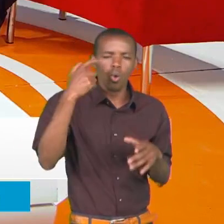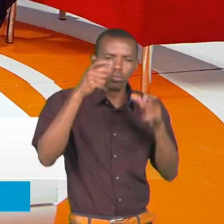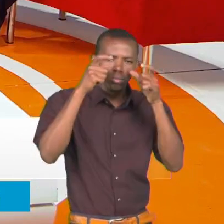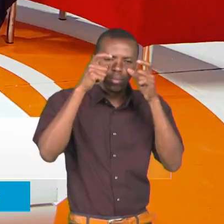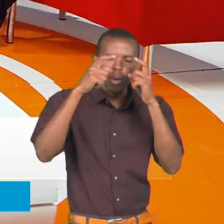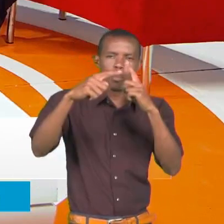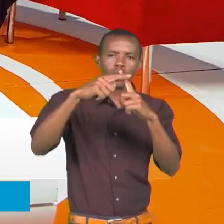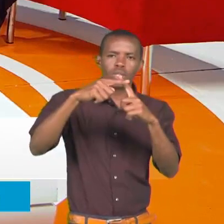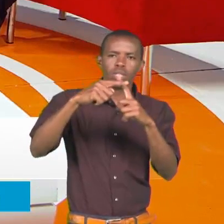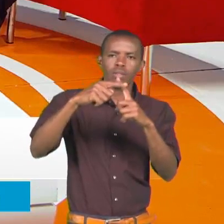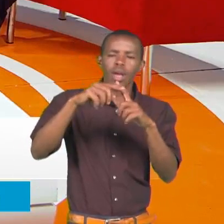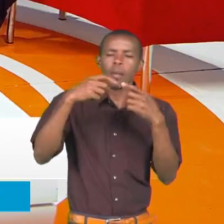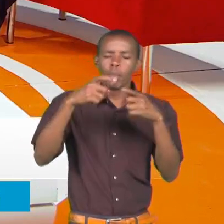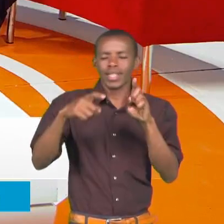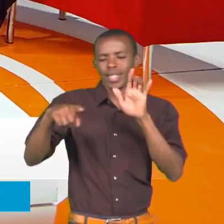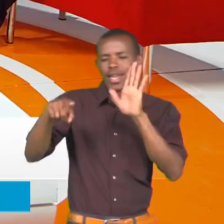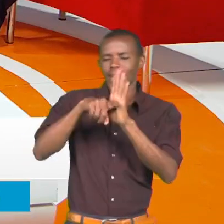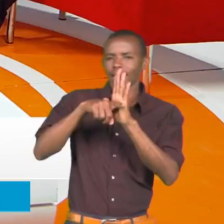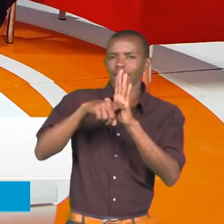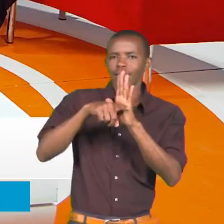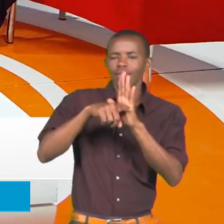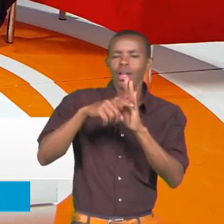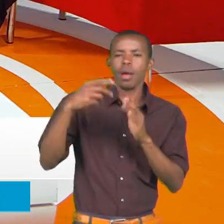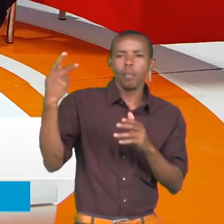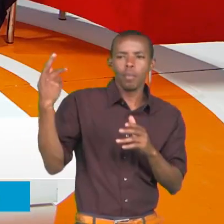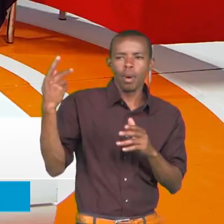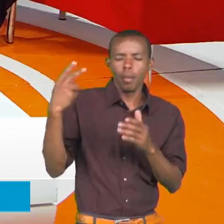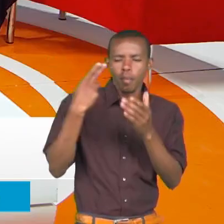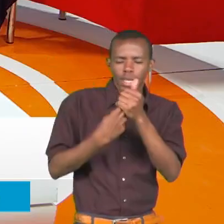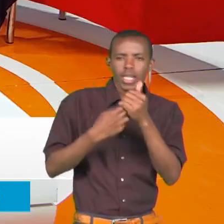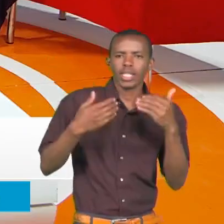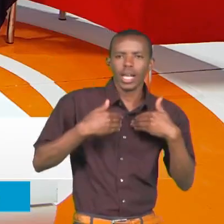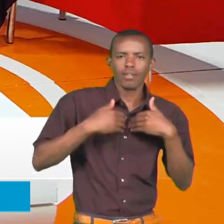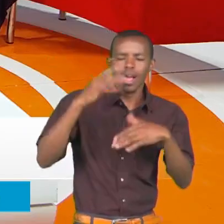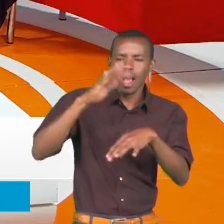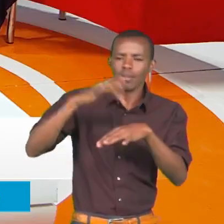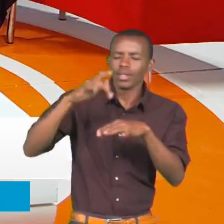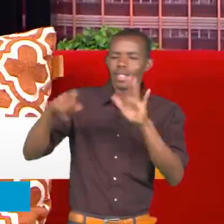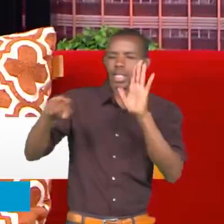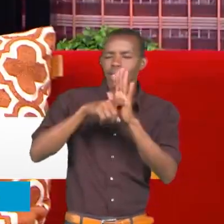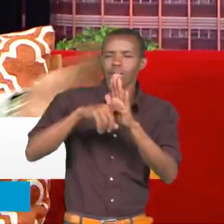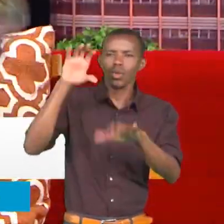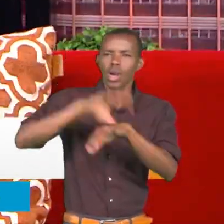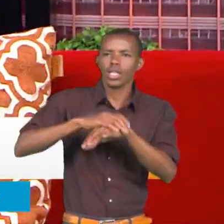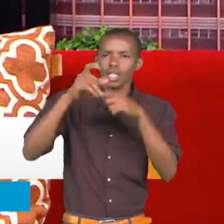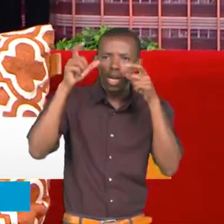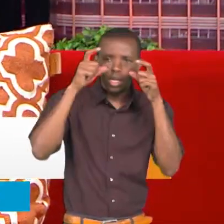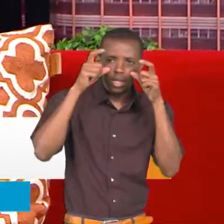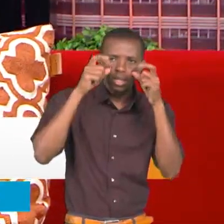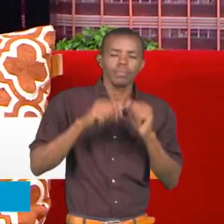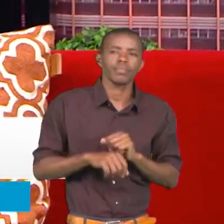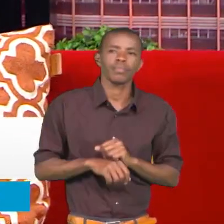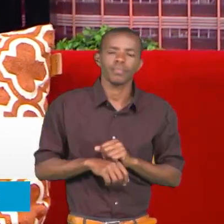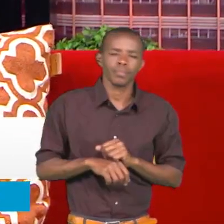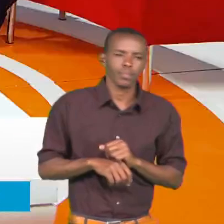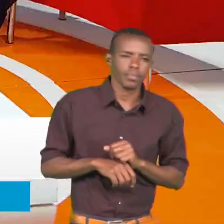and okay. they had negative partners. Okay. If they were able to get pregnant and not infect their partners and also okay. get HIV negative uh-huh, babies, uh-huh. Duke can pick it okay. up from there. Okay,